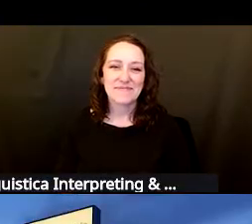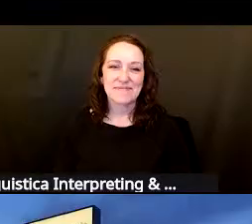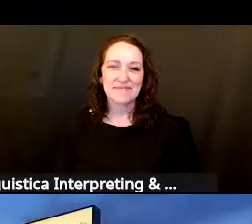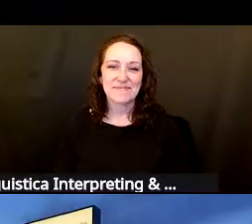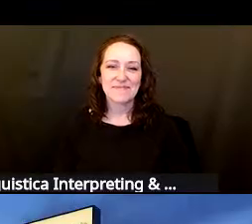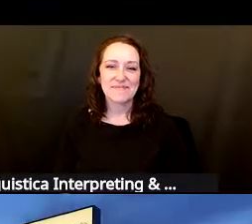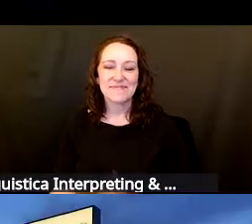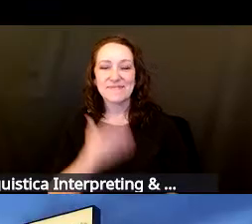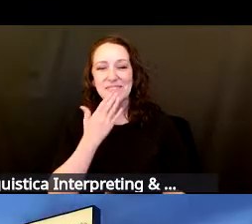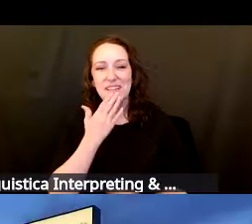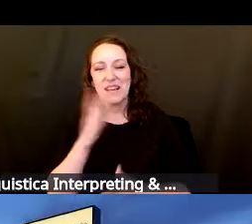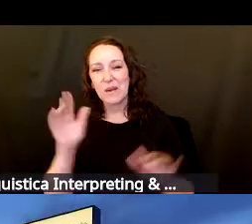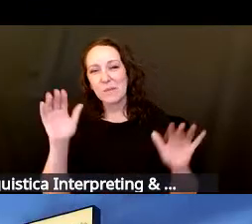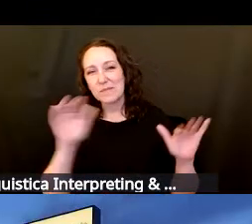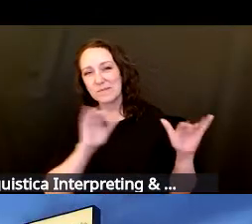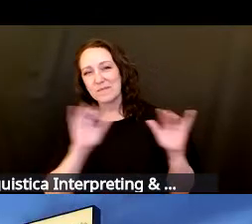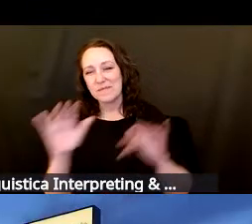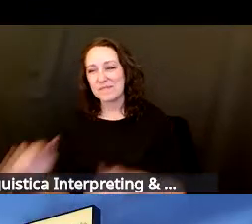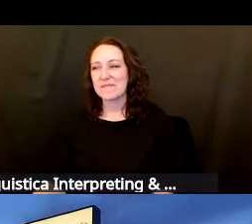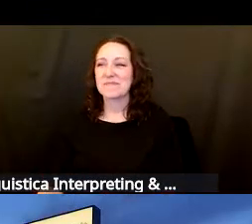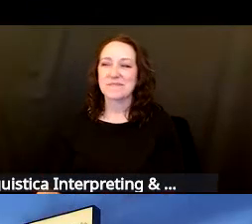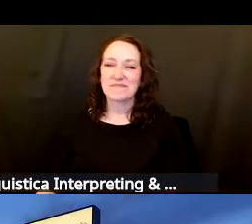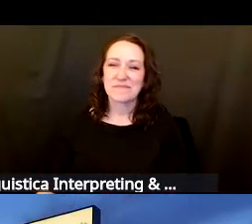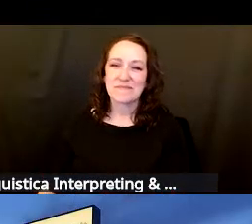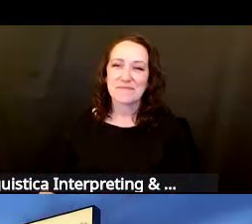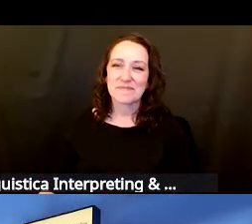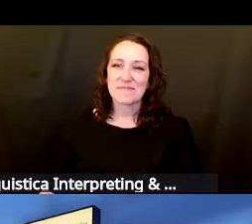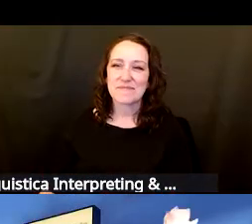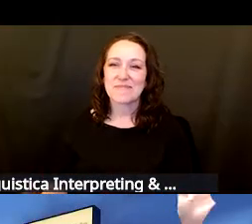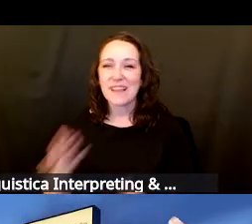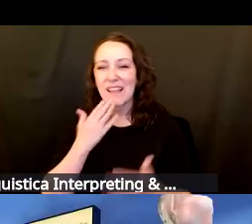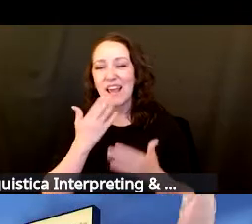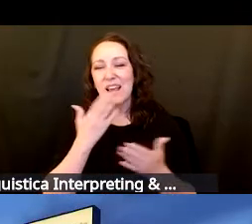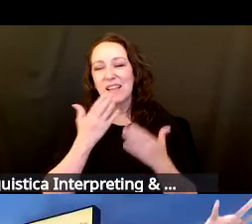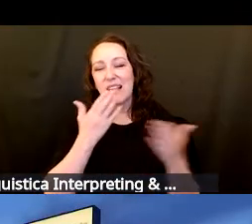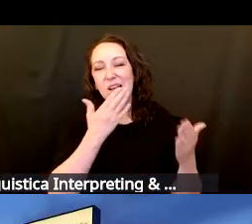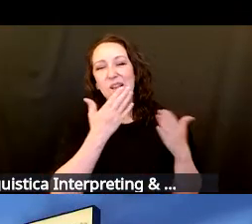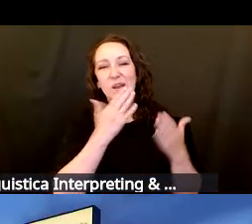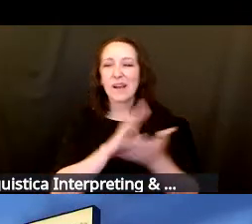Thank you, Thank you. everyone. Thank you, Thanks, all. everyone. Thank you. Thank you. Very nice meeting, Dr. Farrell.